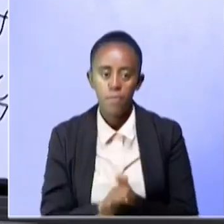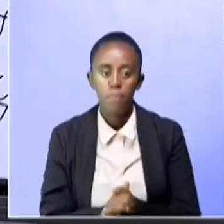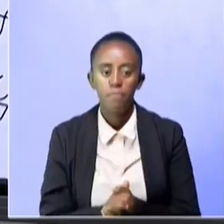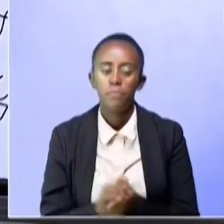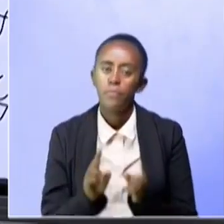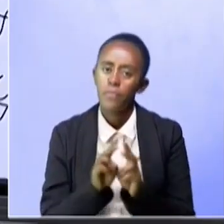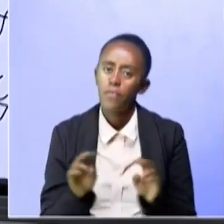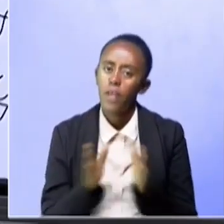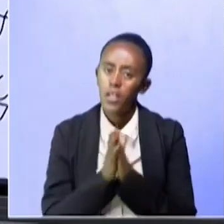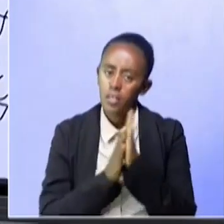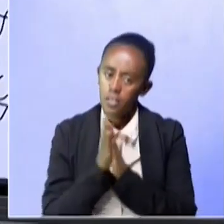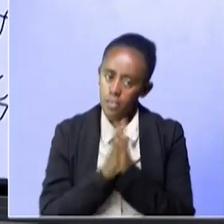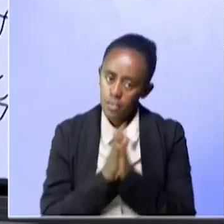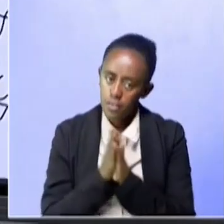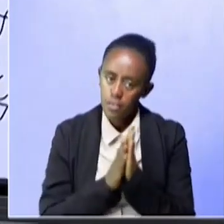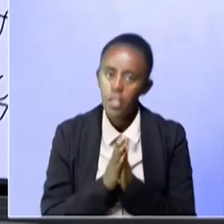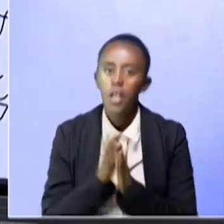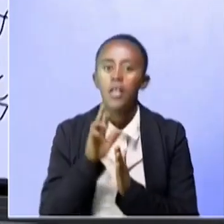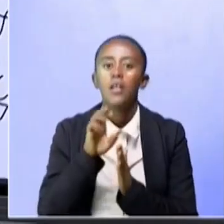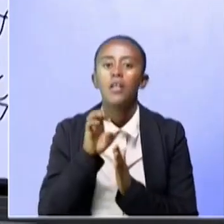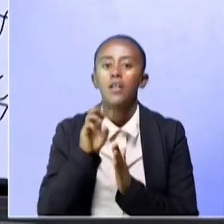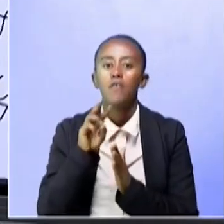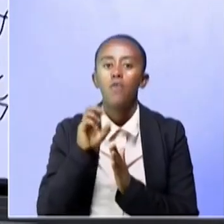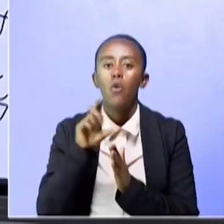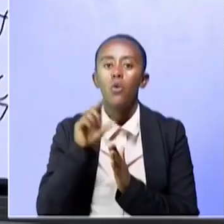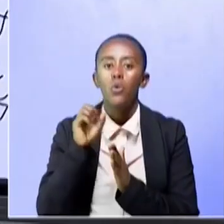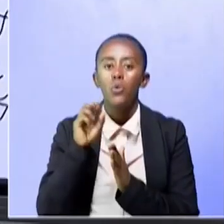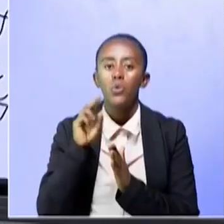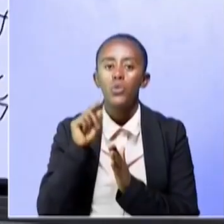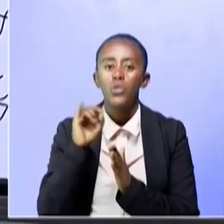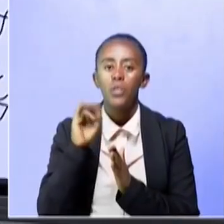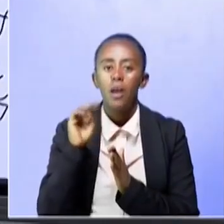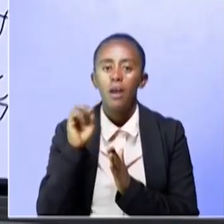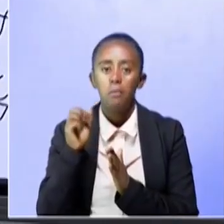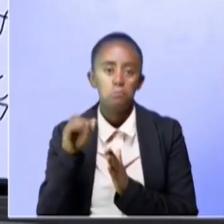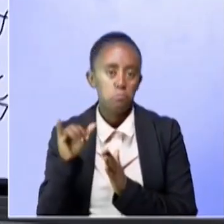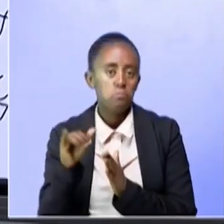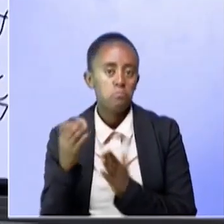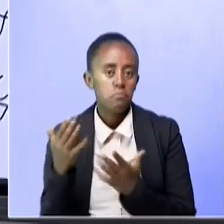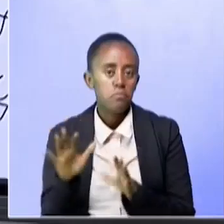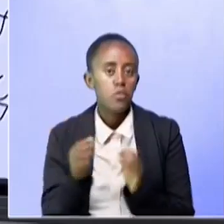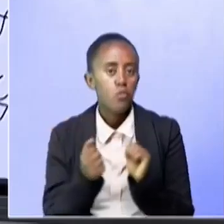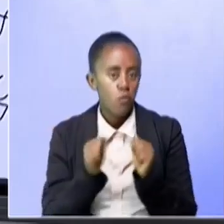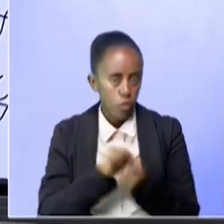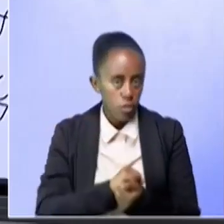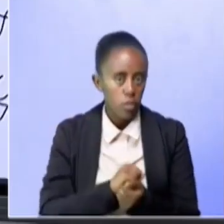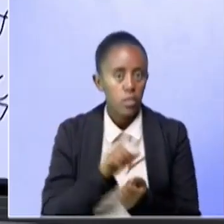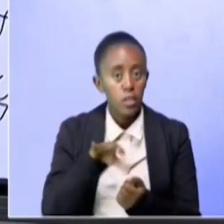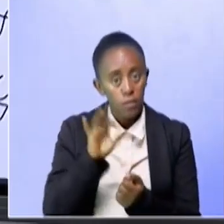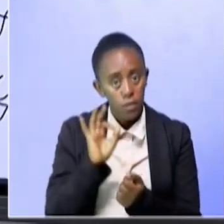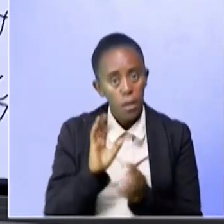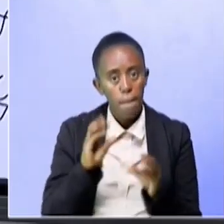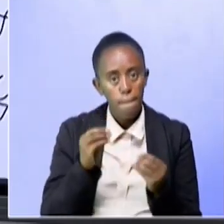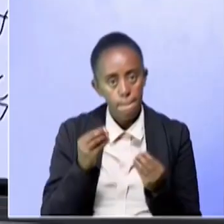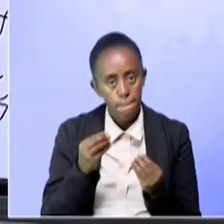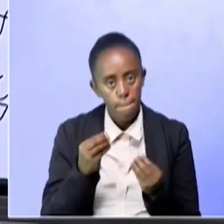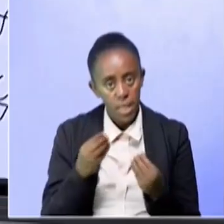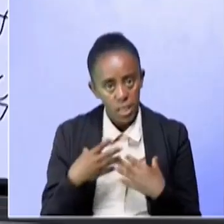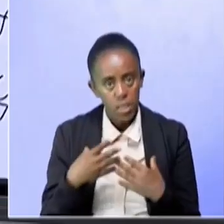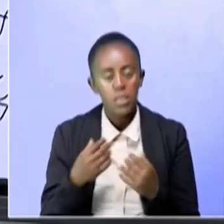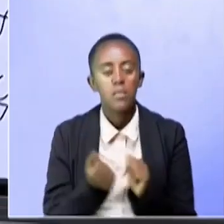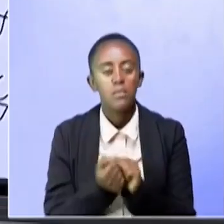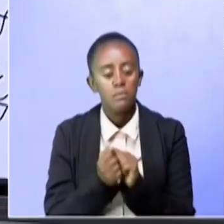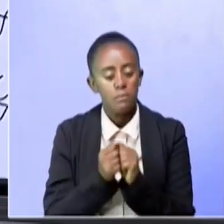Very interesting one. And revolutionary, I have already stated here. Now, the invention of computer brings a